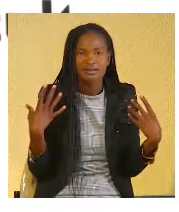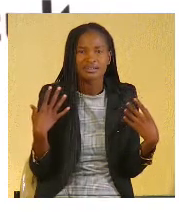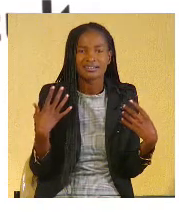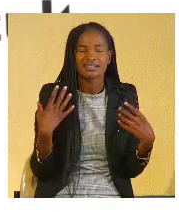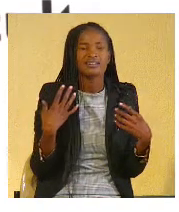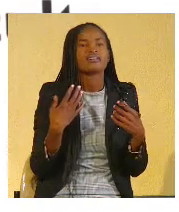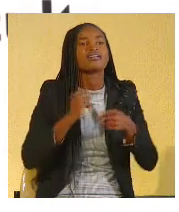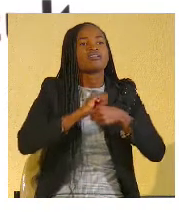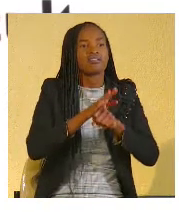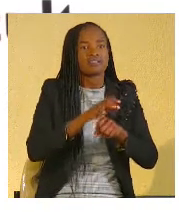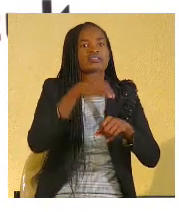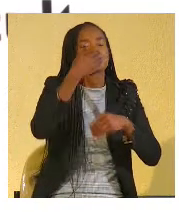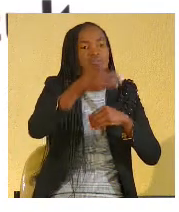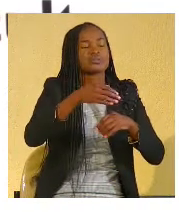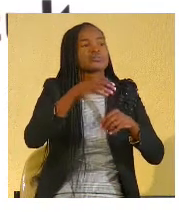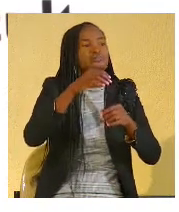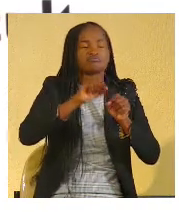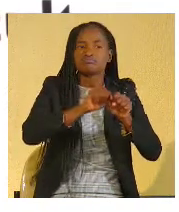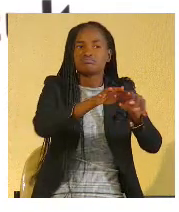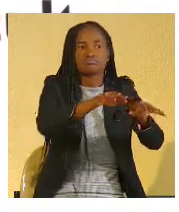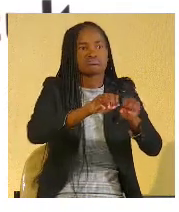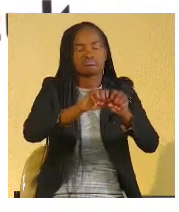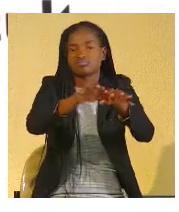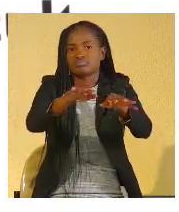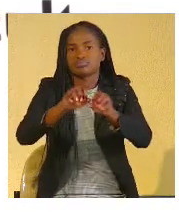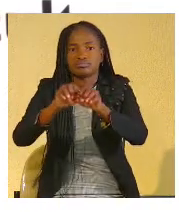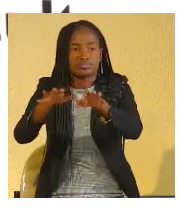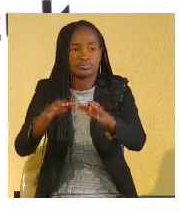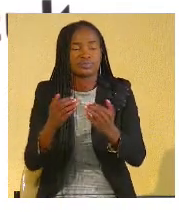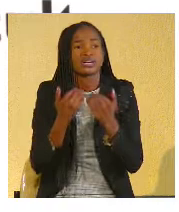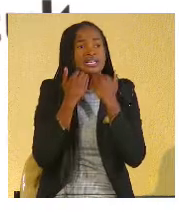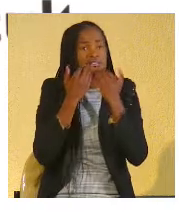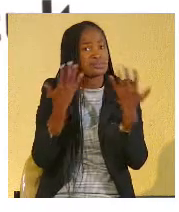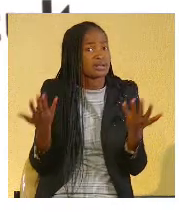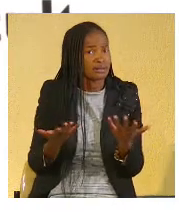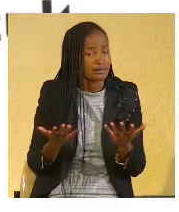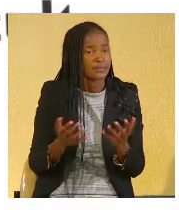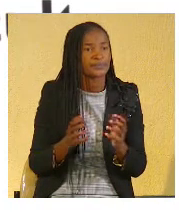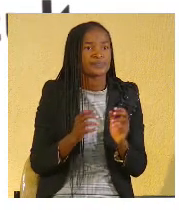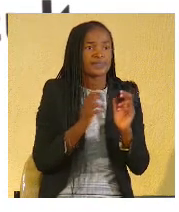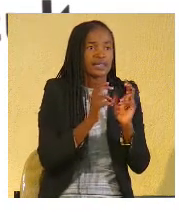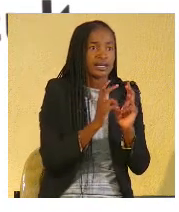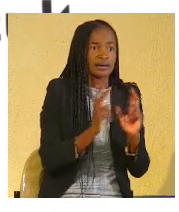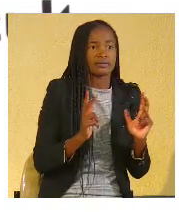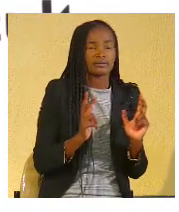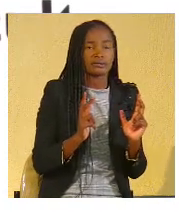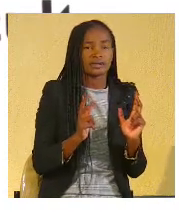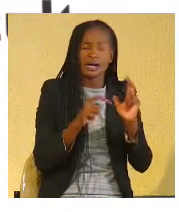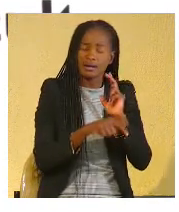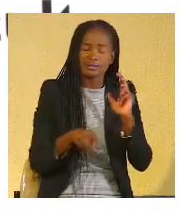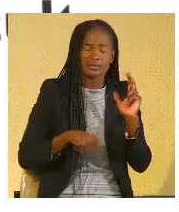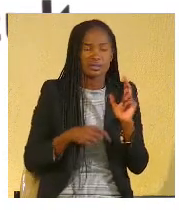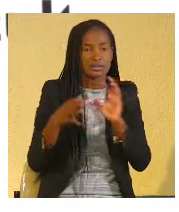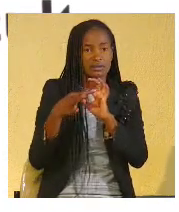successful. And it is required that the public must cooperate. It is not the first time that we